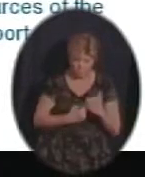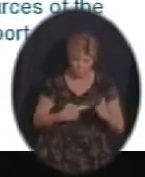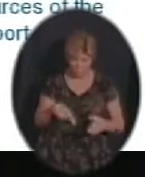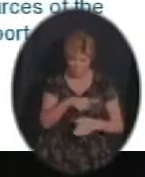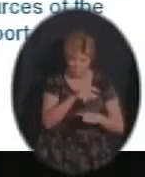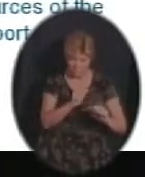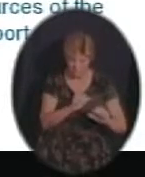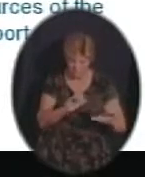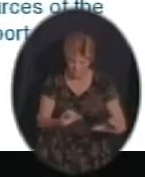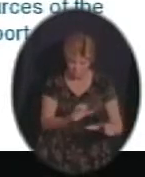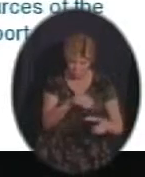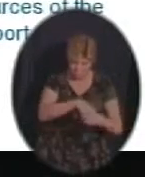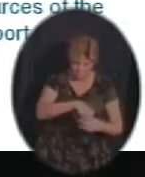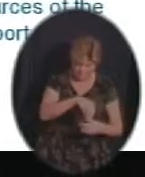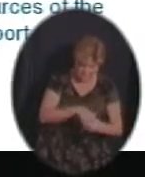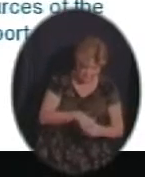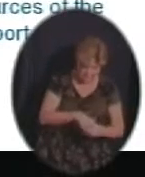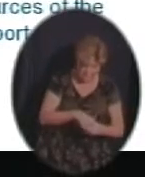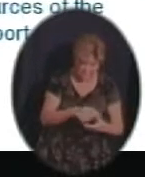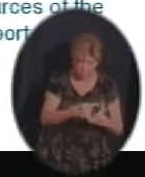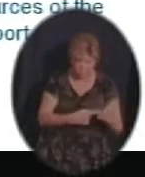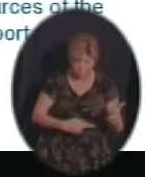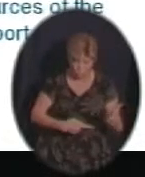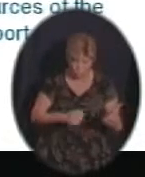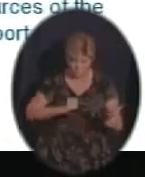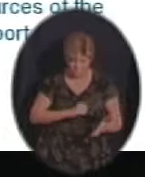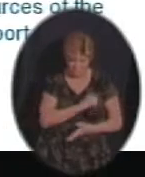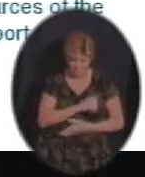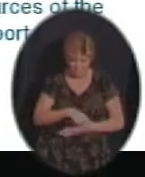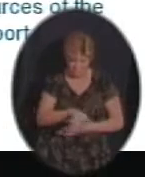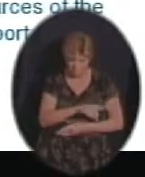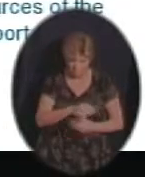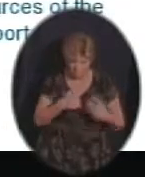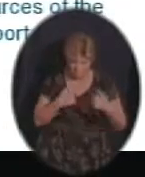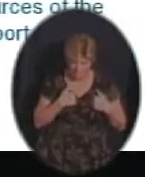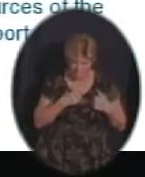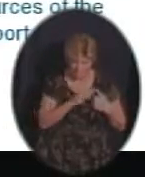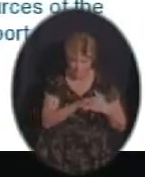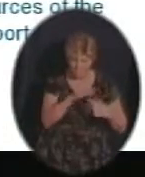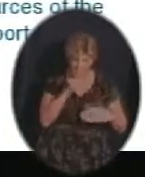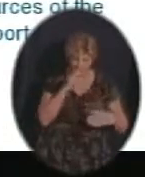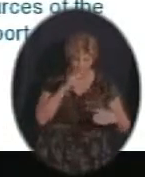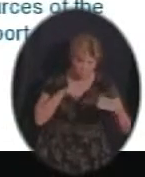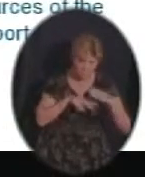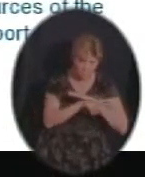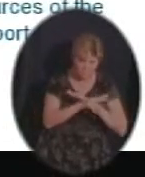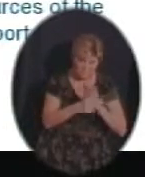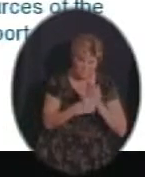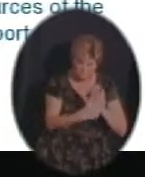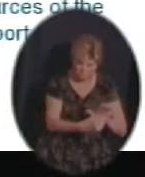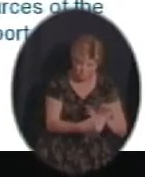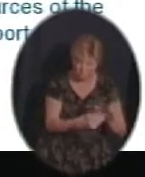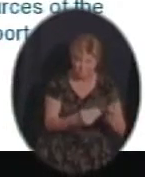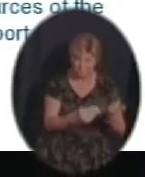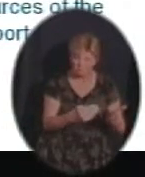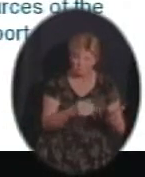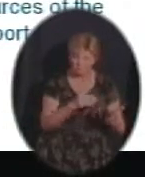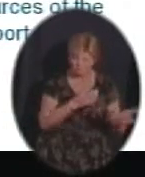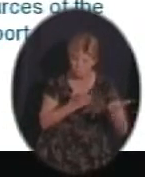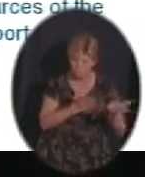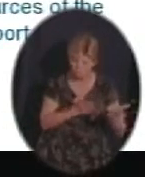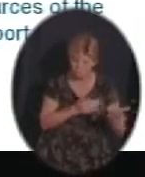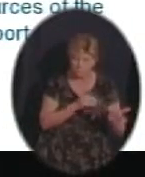have, their actuarial services that are available, their predictive modeling services that are available to you now. It's a